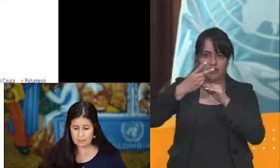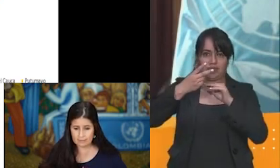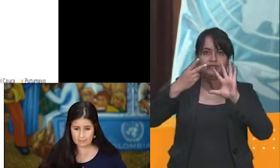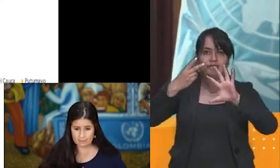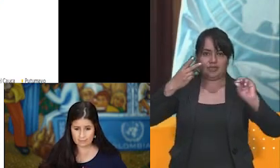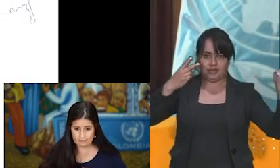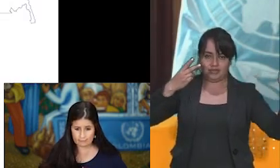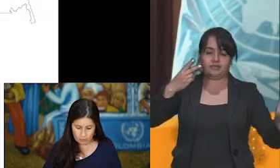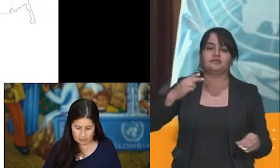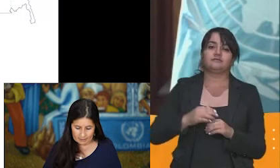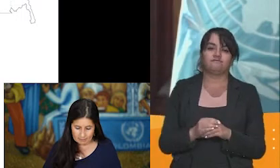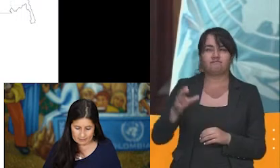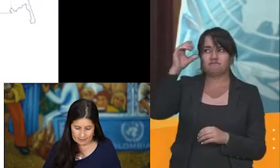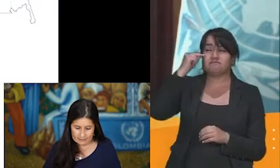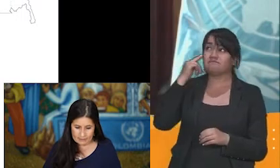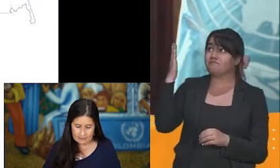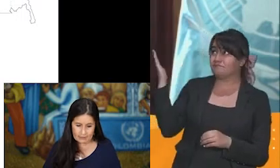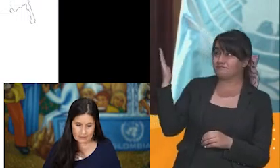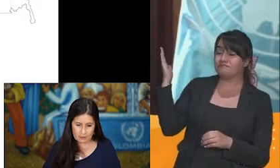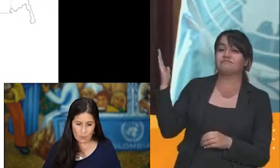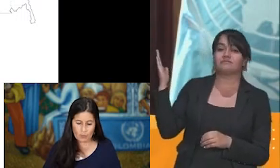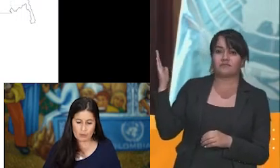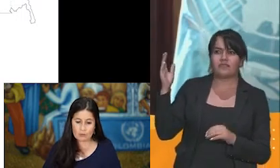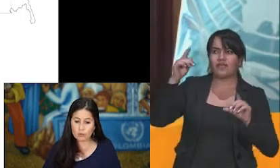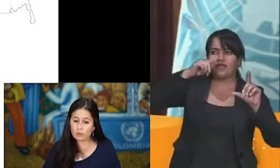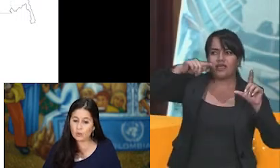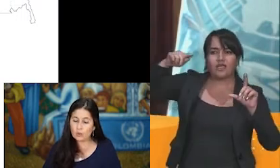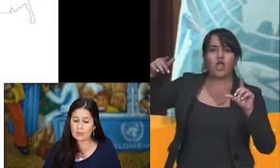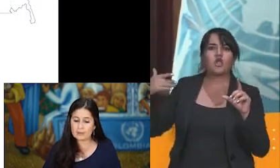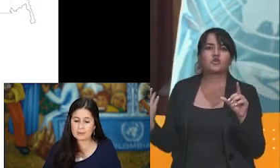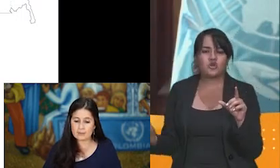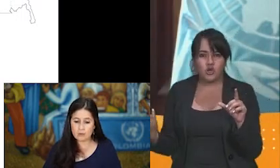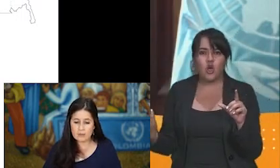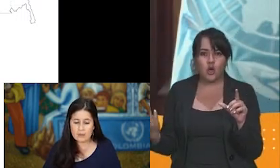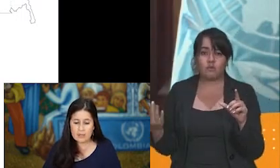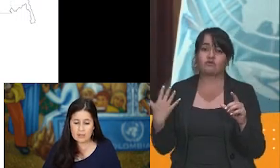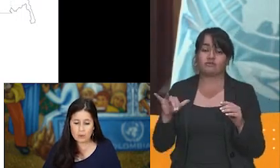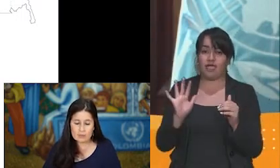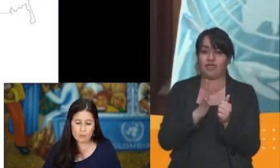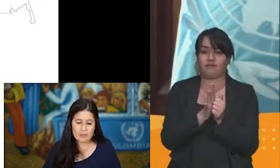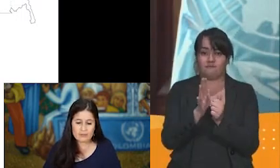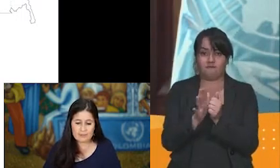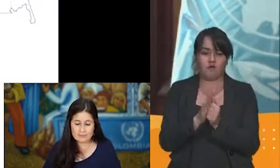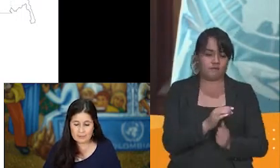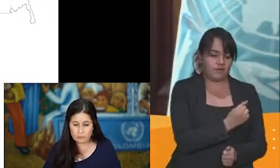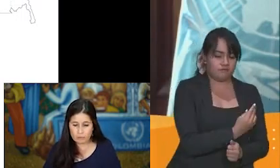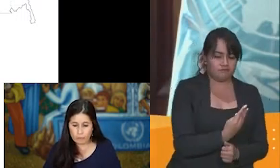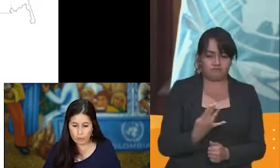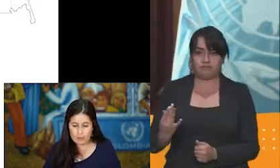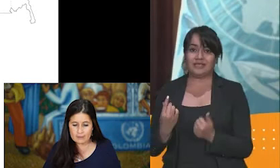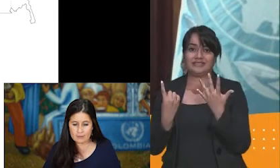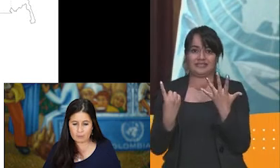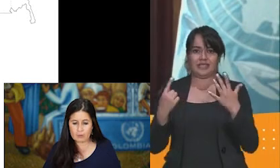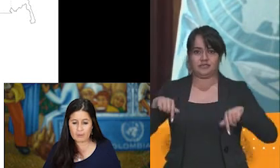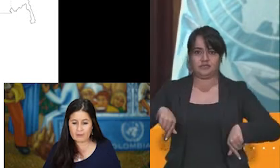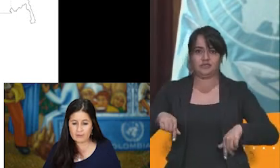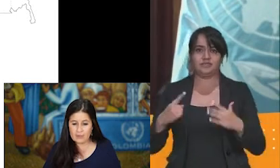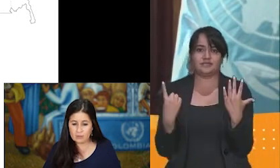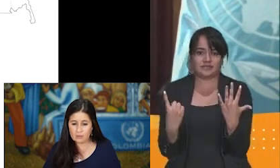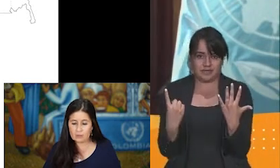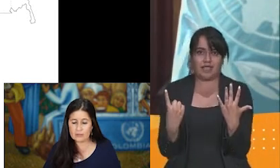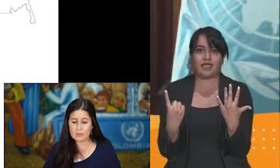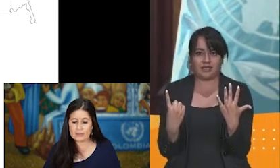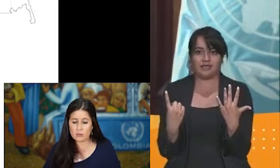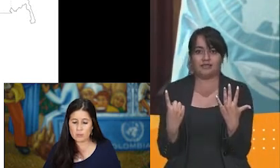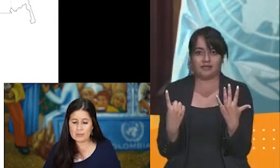37,000 hectares. In the screen, we're seeing the behavior of this, and this is the sixth report. And for this year, we're showing you